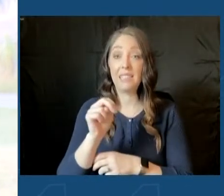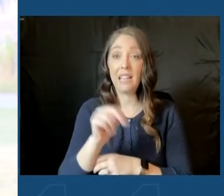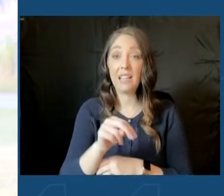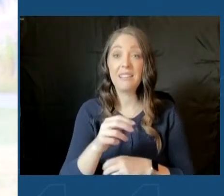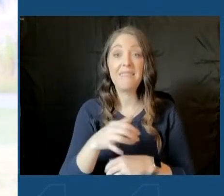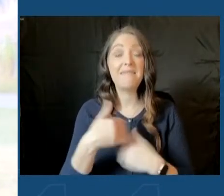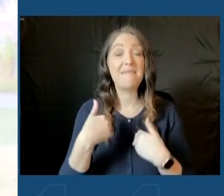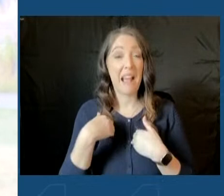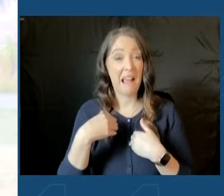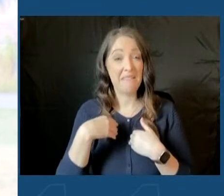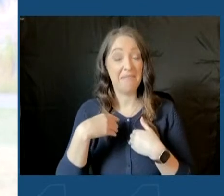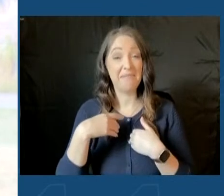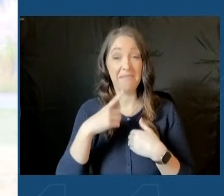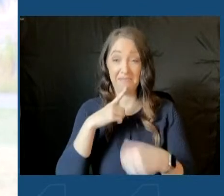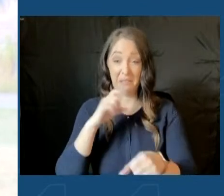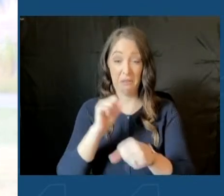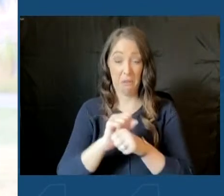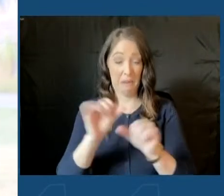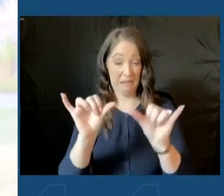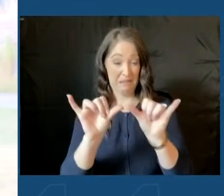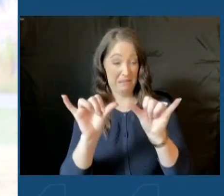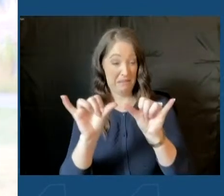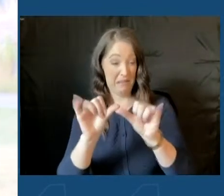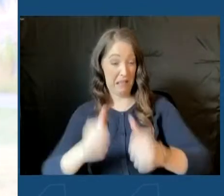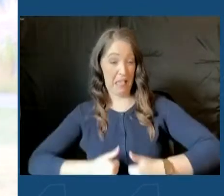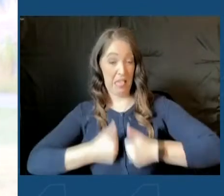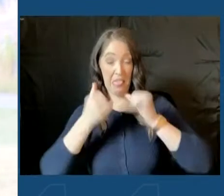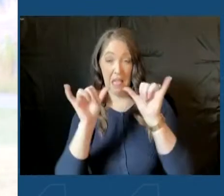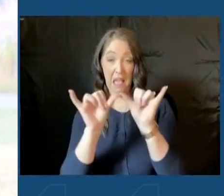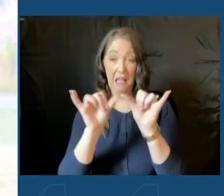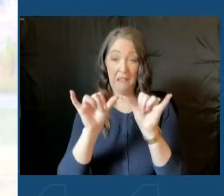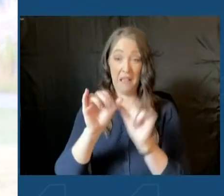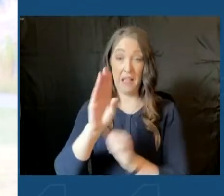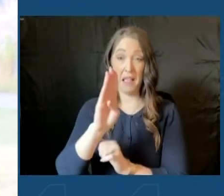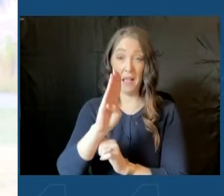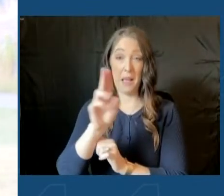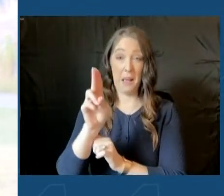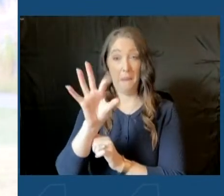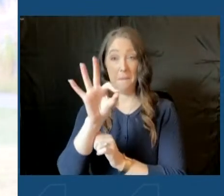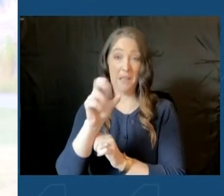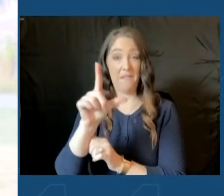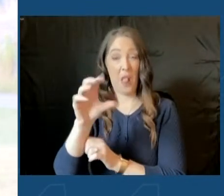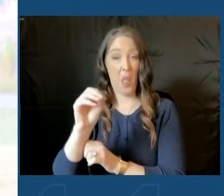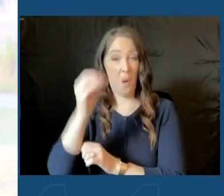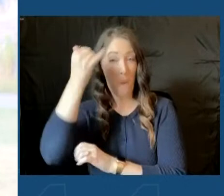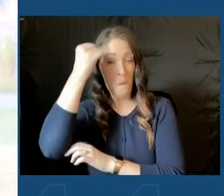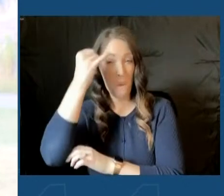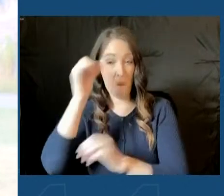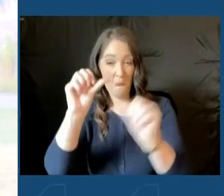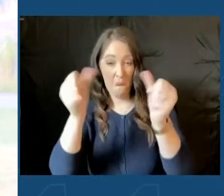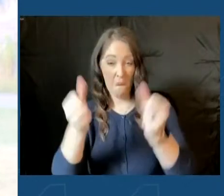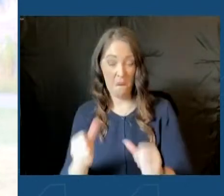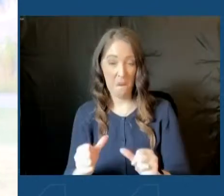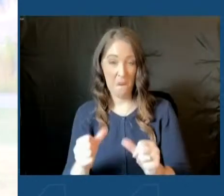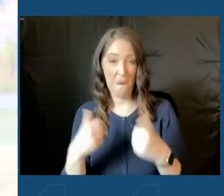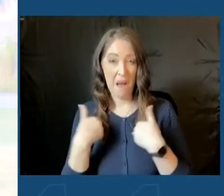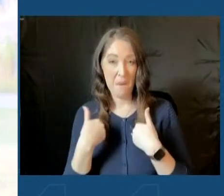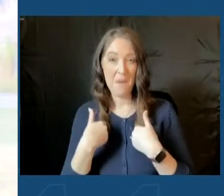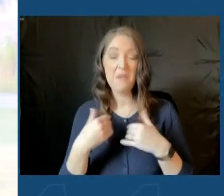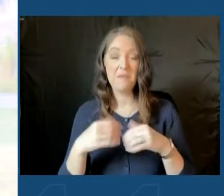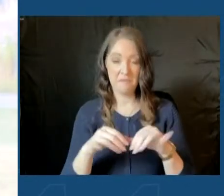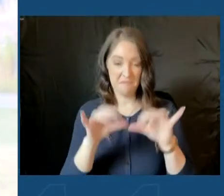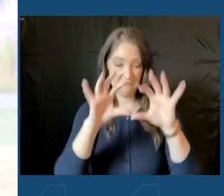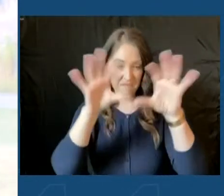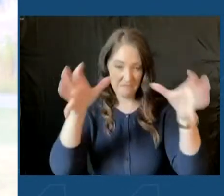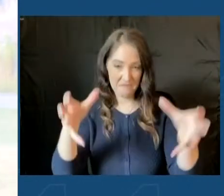buffalo for the residents and visitors, including me. I've taken a number of pictures out there. I absolutely love it. And like the Bills